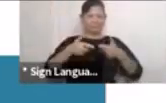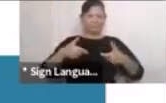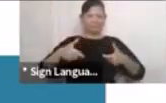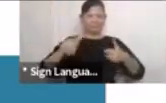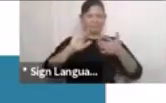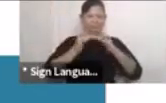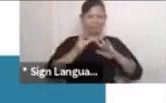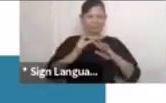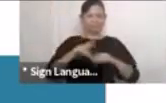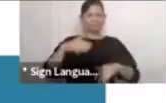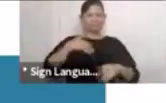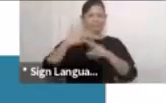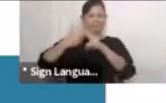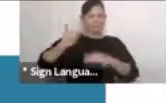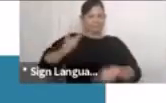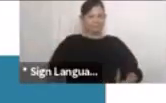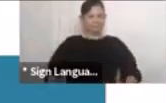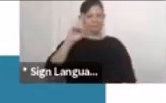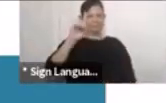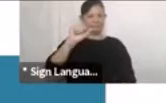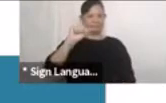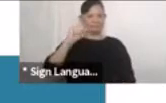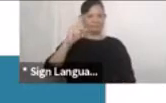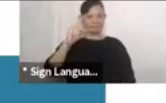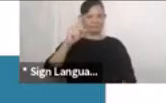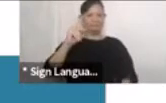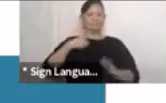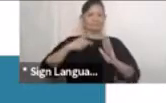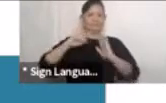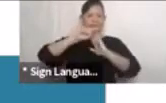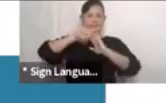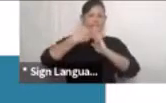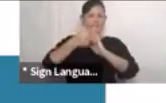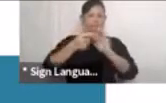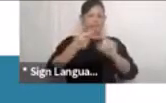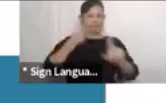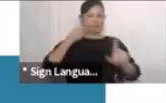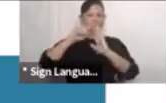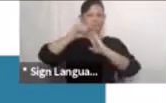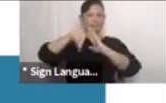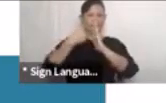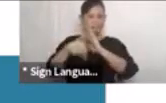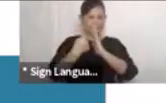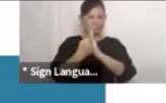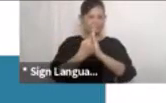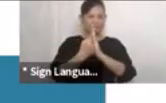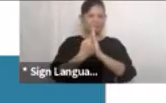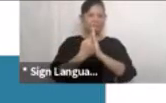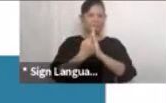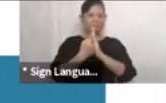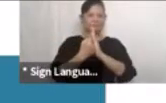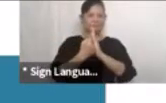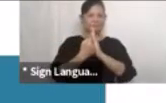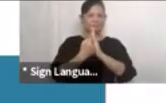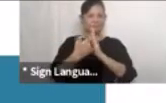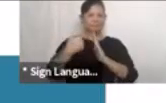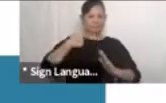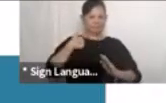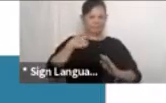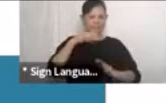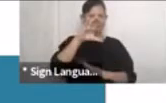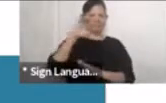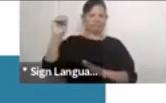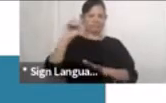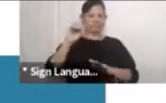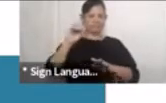Dakshitha Wickremarathne. I am a Sri Lankan, currently based in Sri Lanka, and I am the co-founder and the